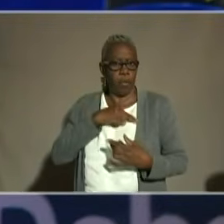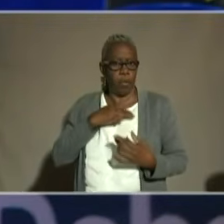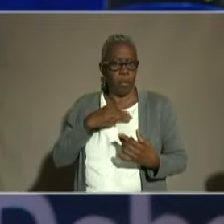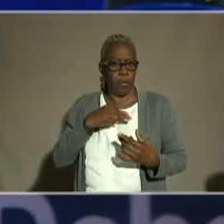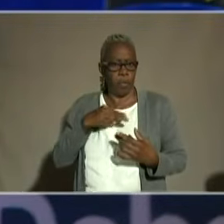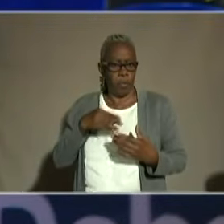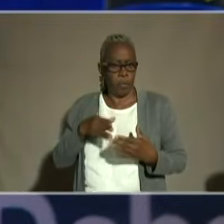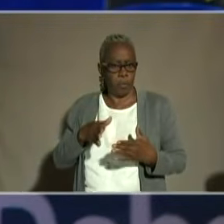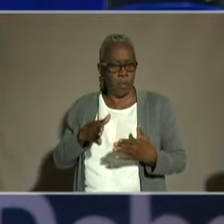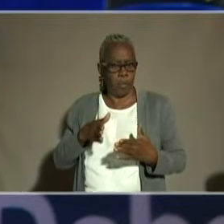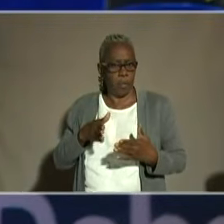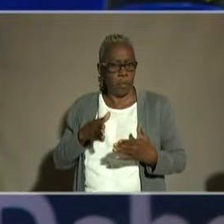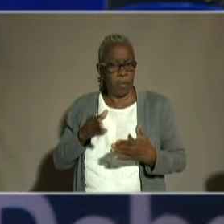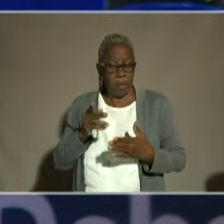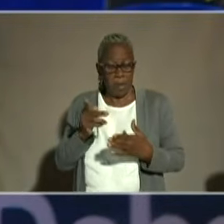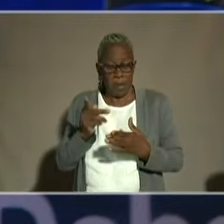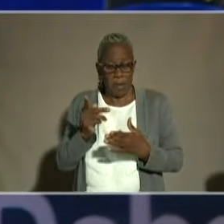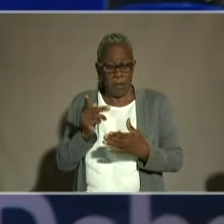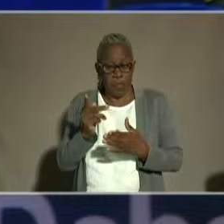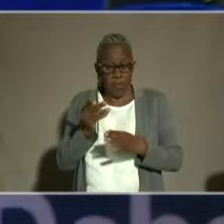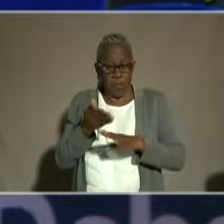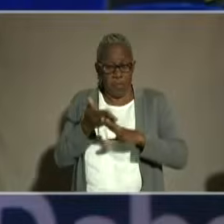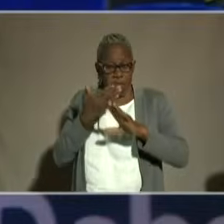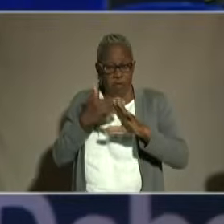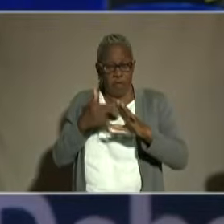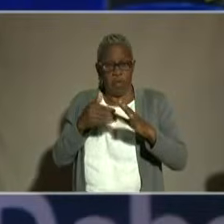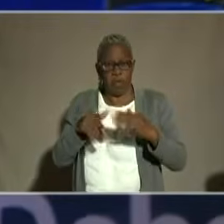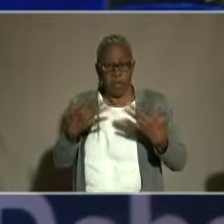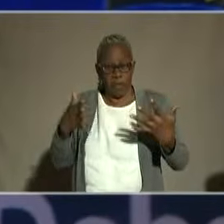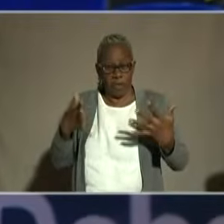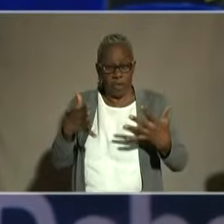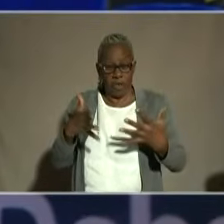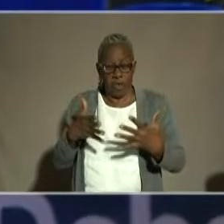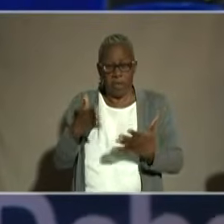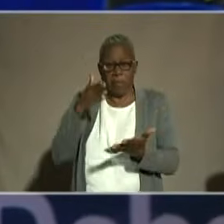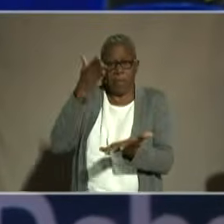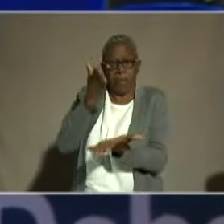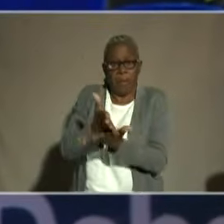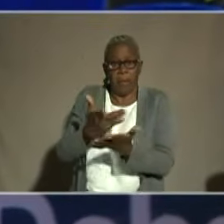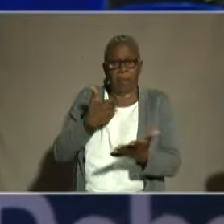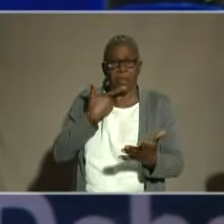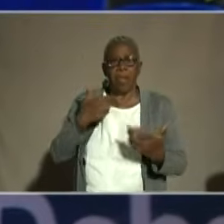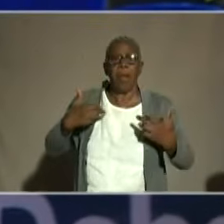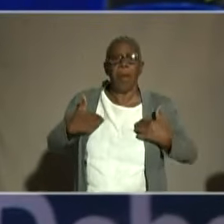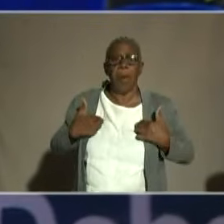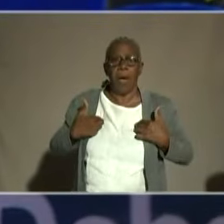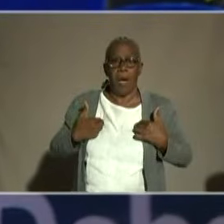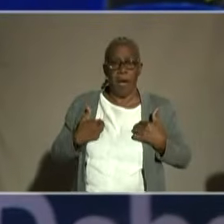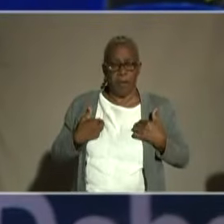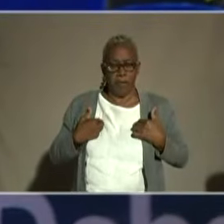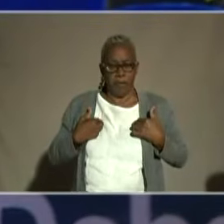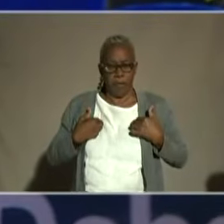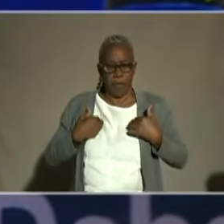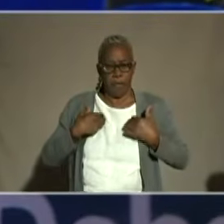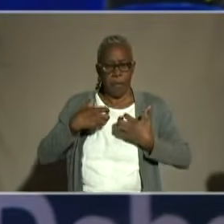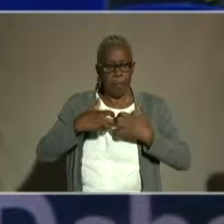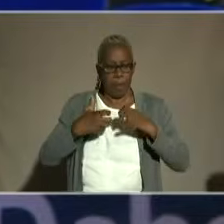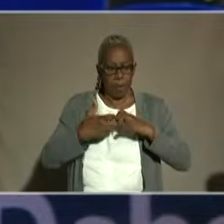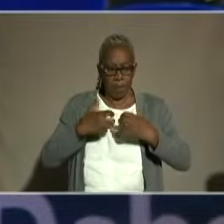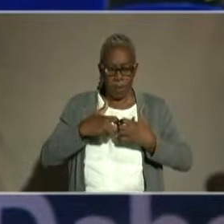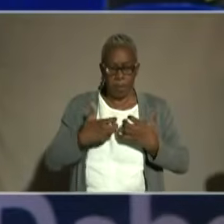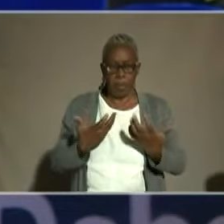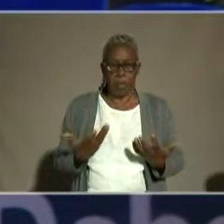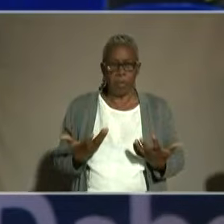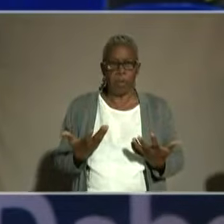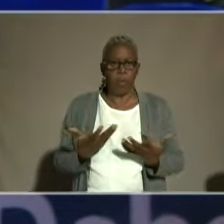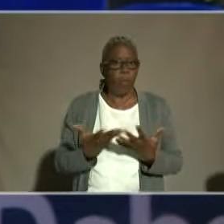the process, they have turned around to say they have challenges with it. What is it that they really want?